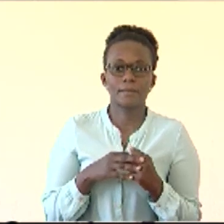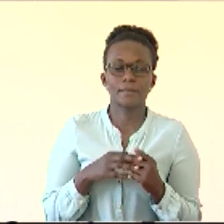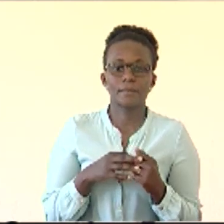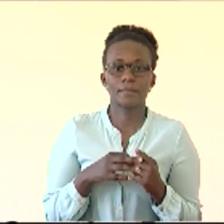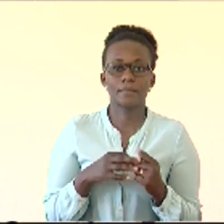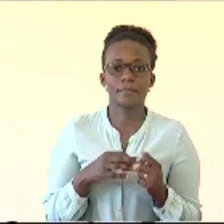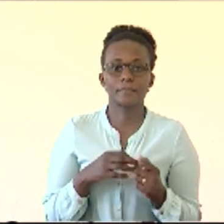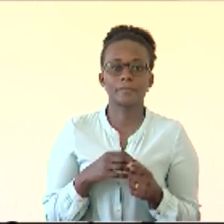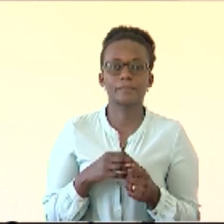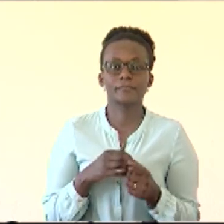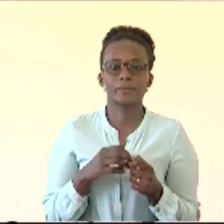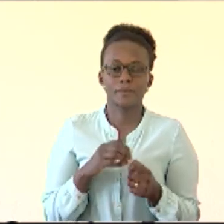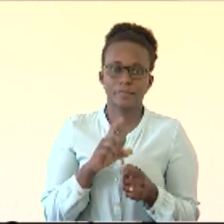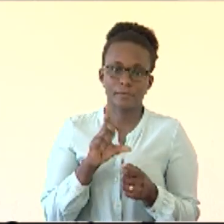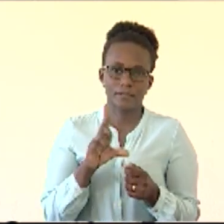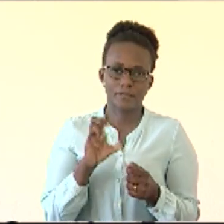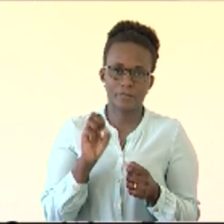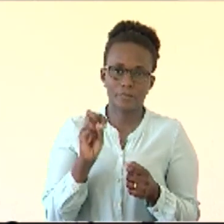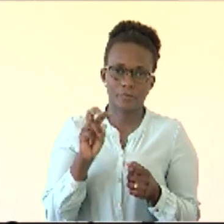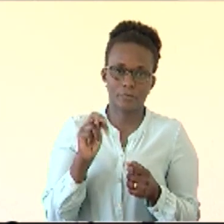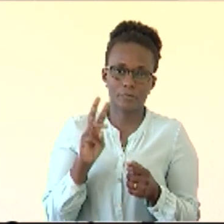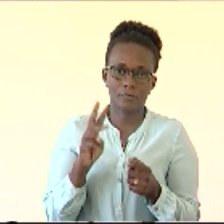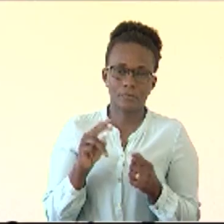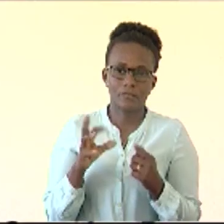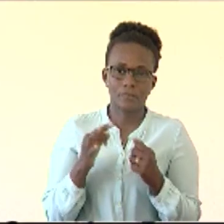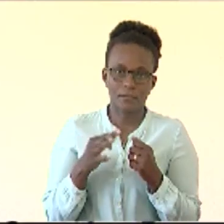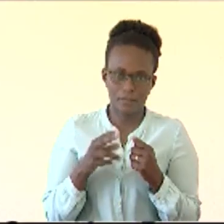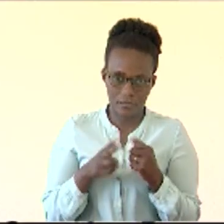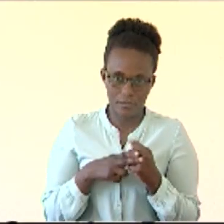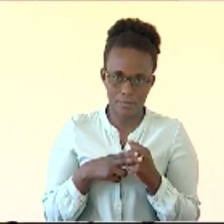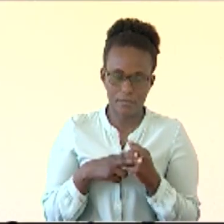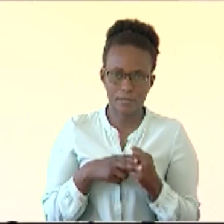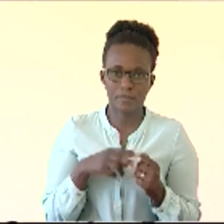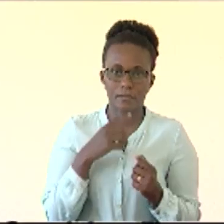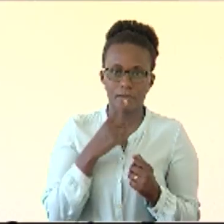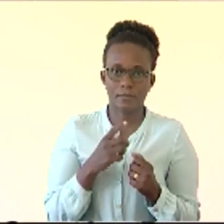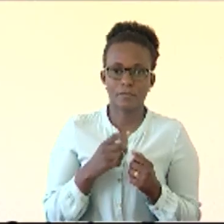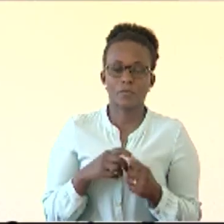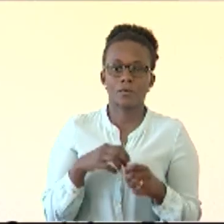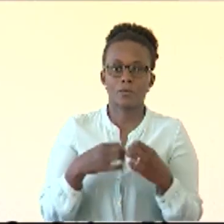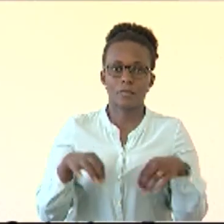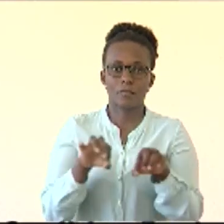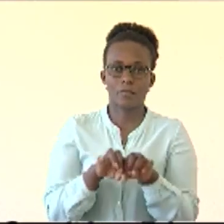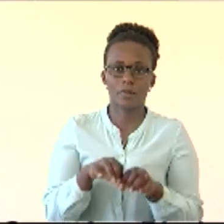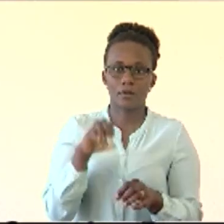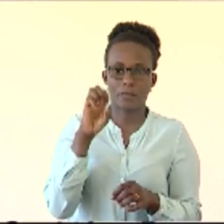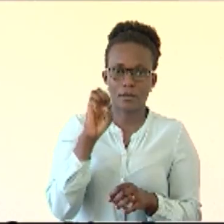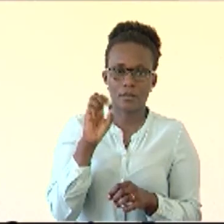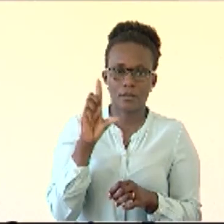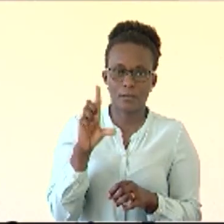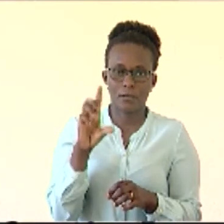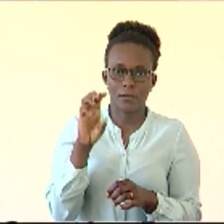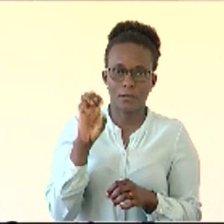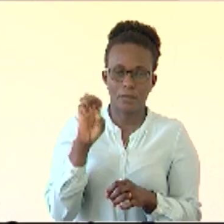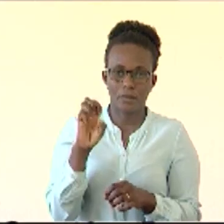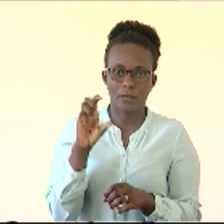number 7. Lesson number 7 will be looking at the applications of electrolysis. And probably we'll have one more